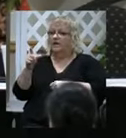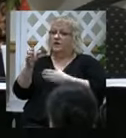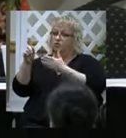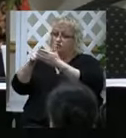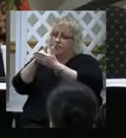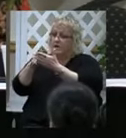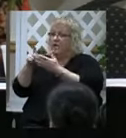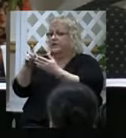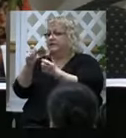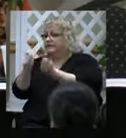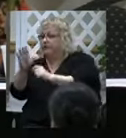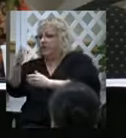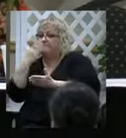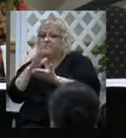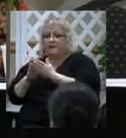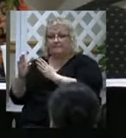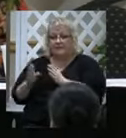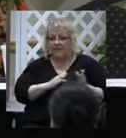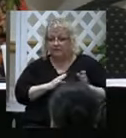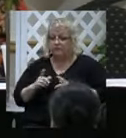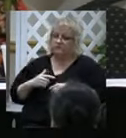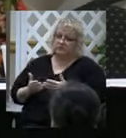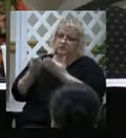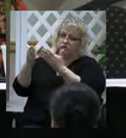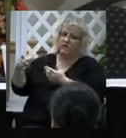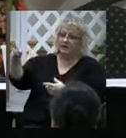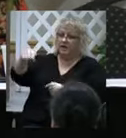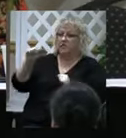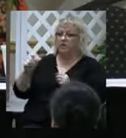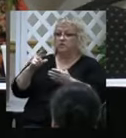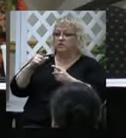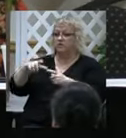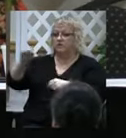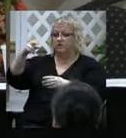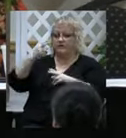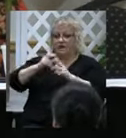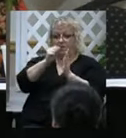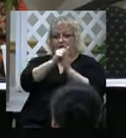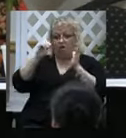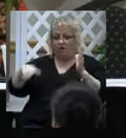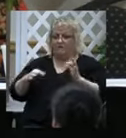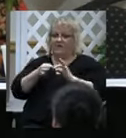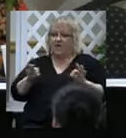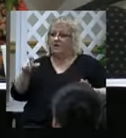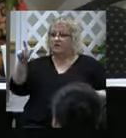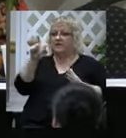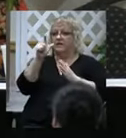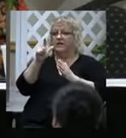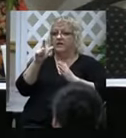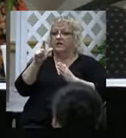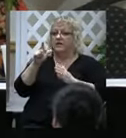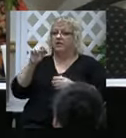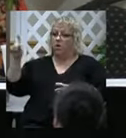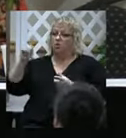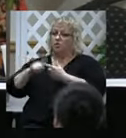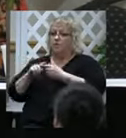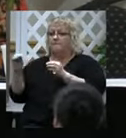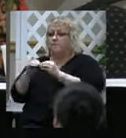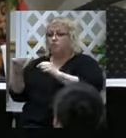bad behavior. We can suggest that they might want to take their name off this language until they go back and do some